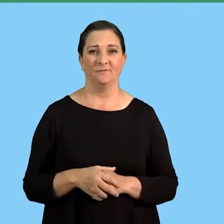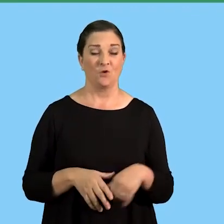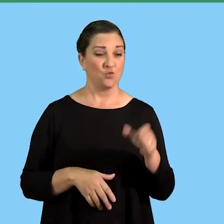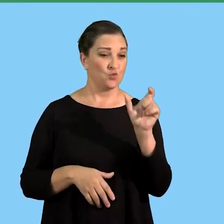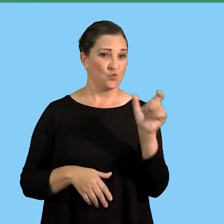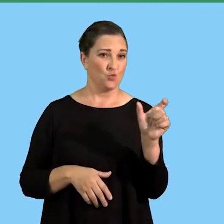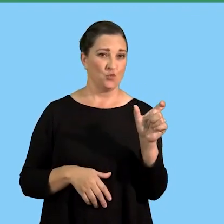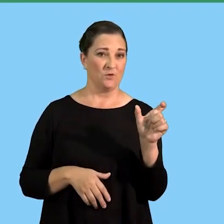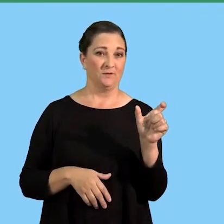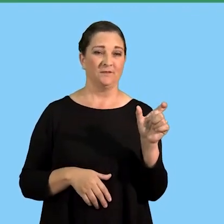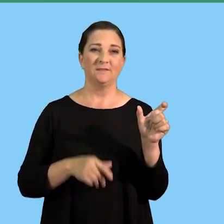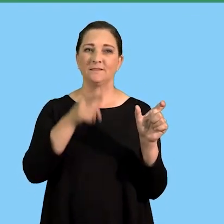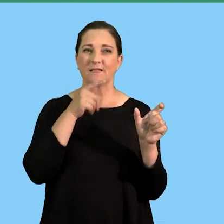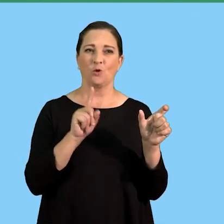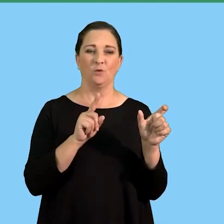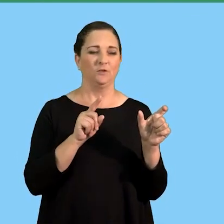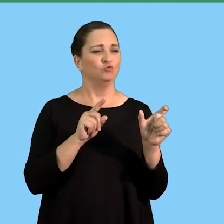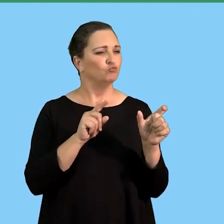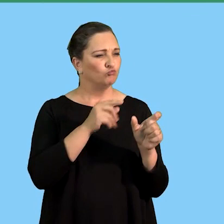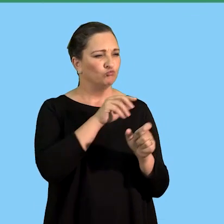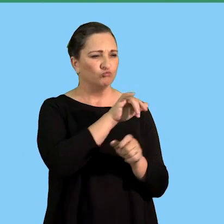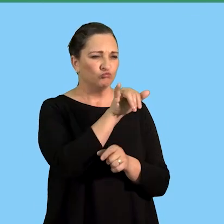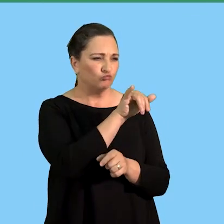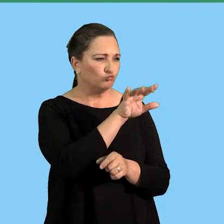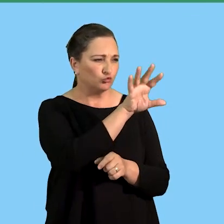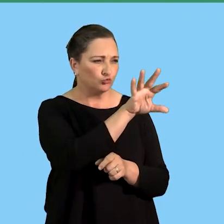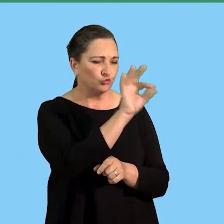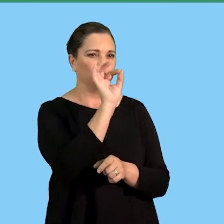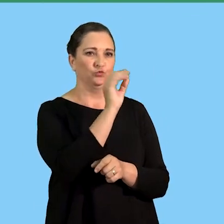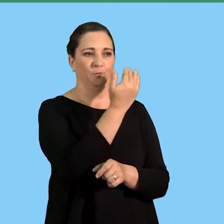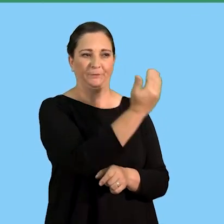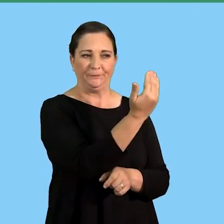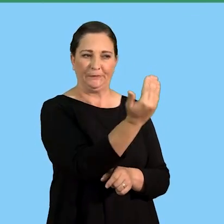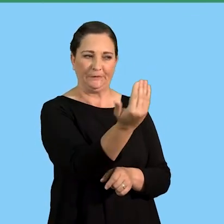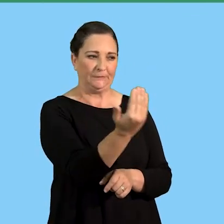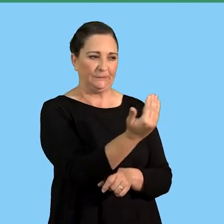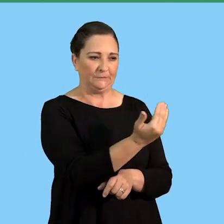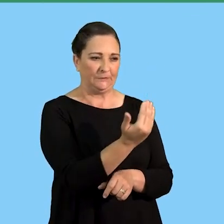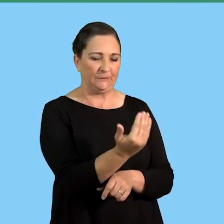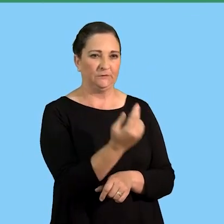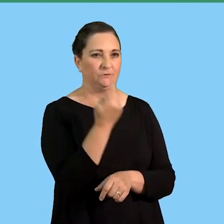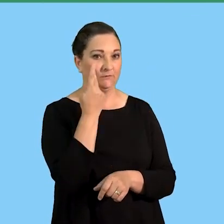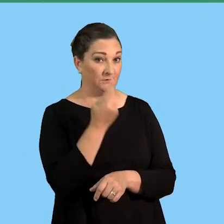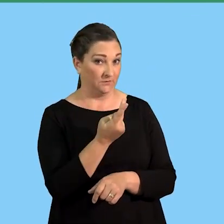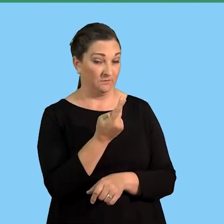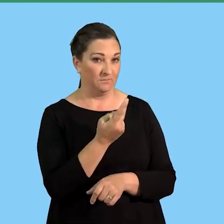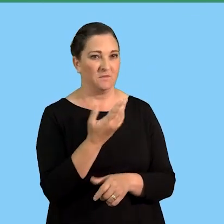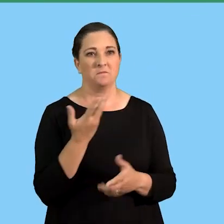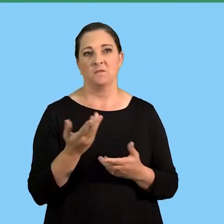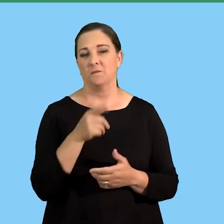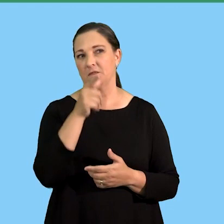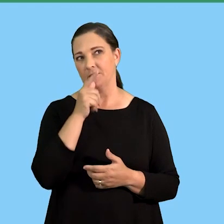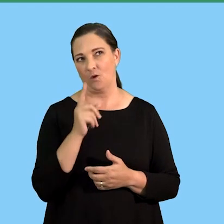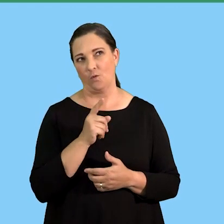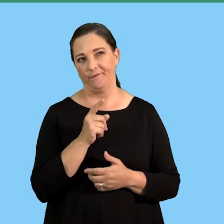Now, the word says it all, that we are selecting. Now, as you can see from the picture, there is a person.